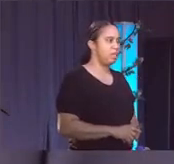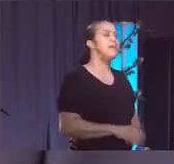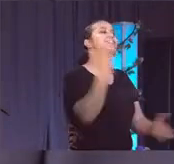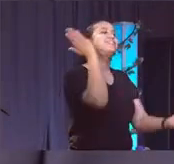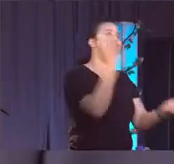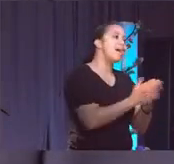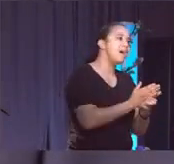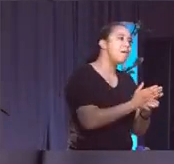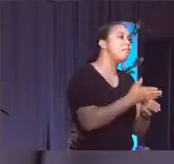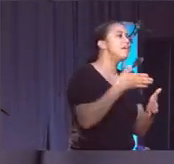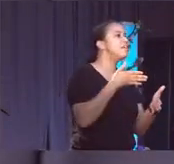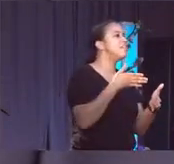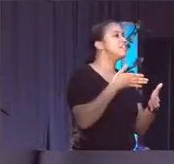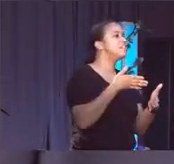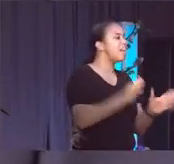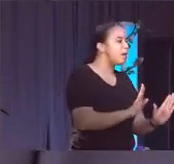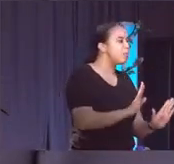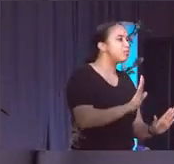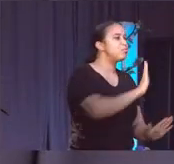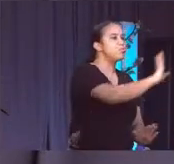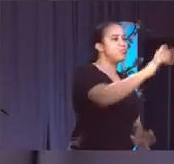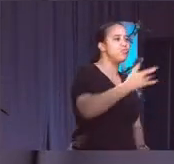Stop letting your feelings